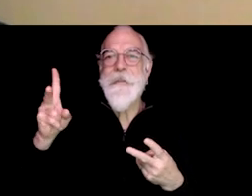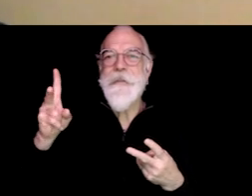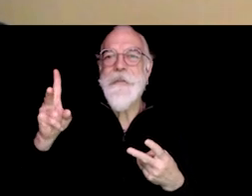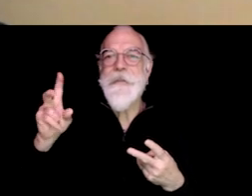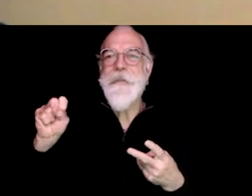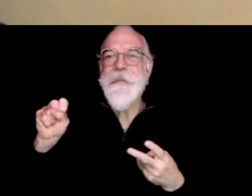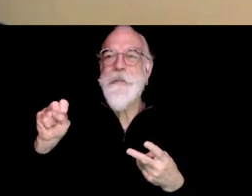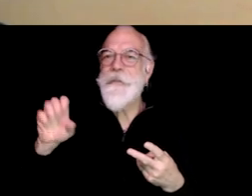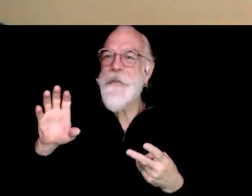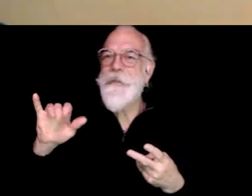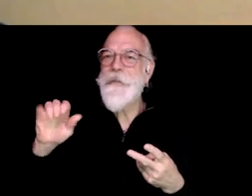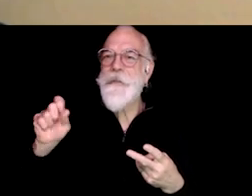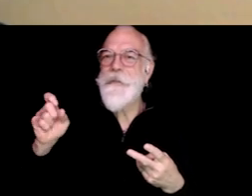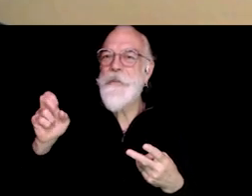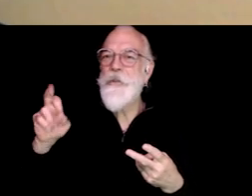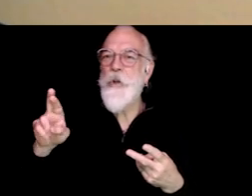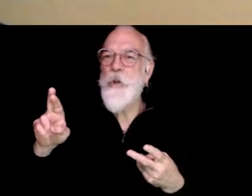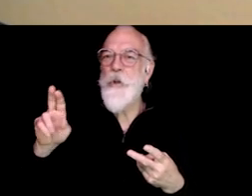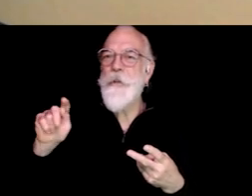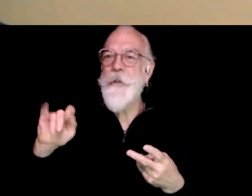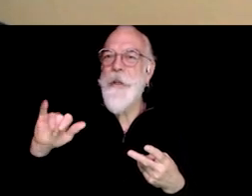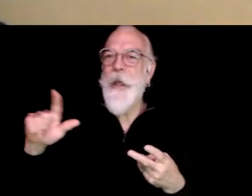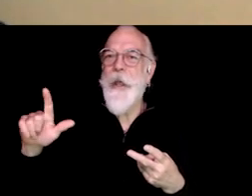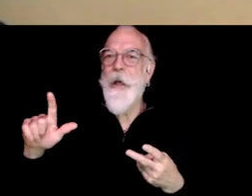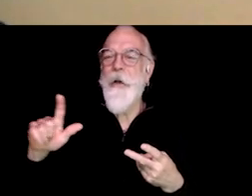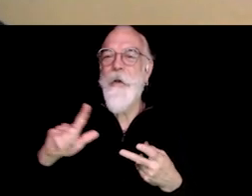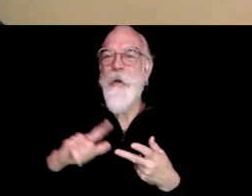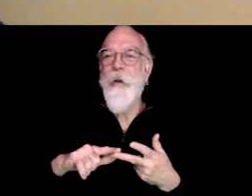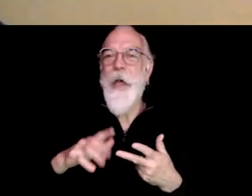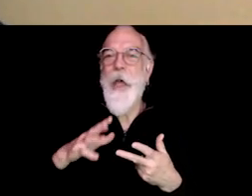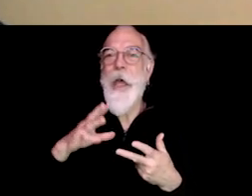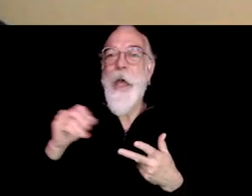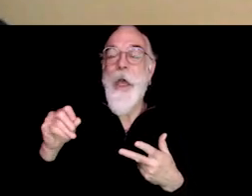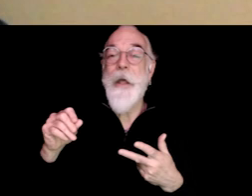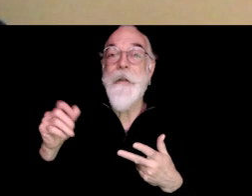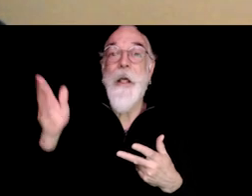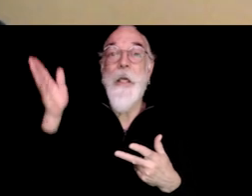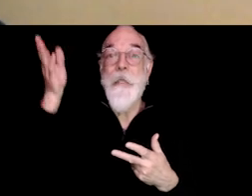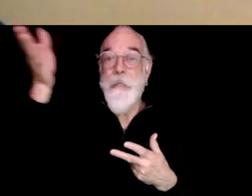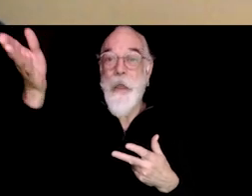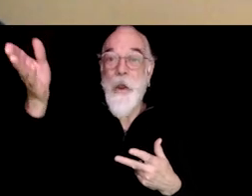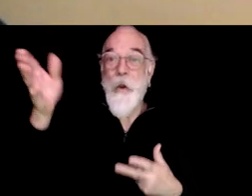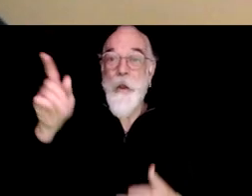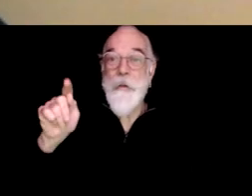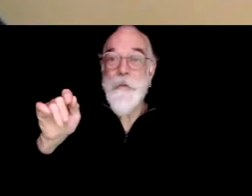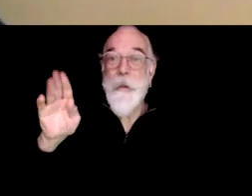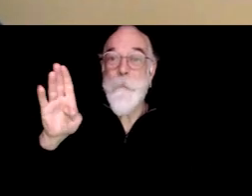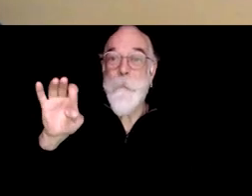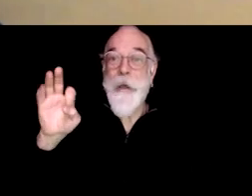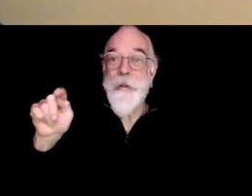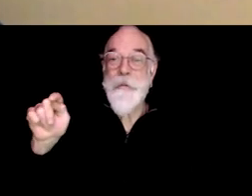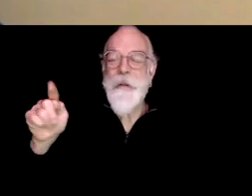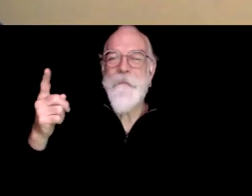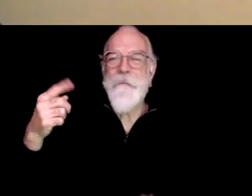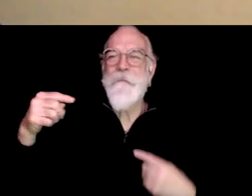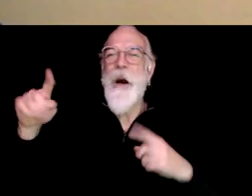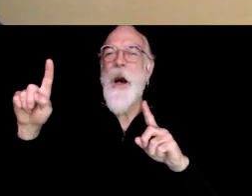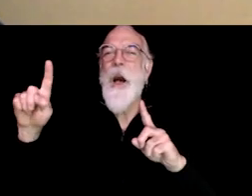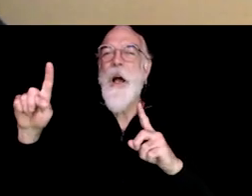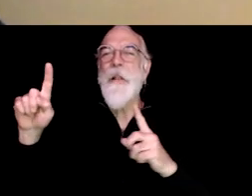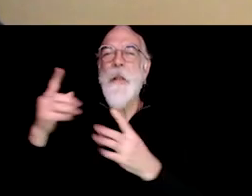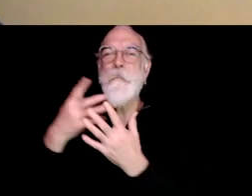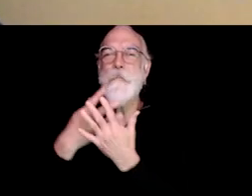vultures of Tibet consuming the finally released mystics, the old